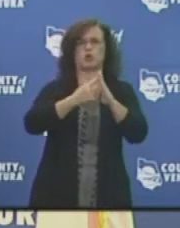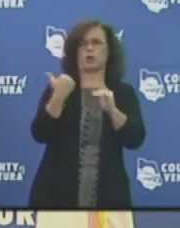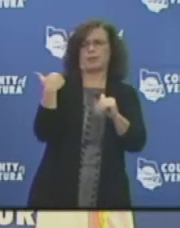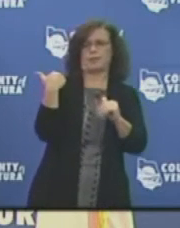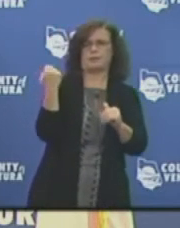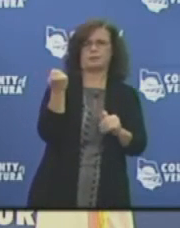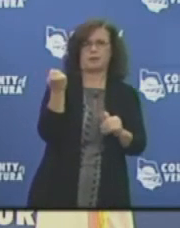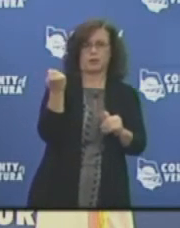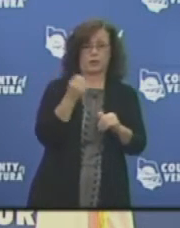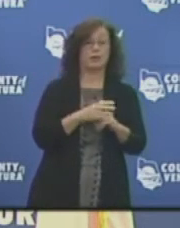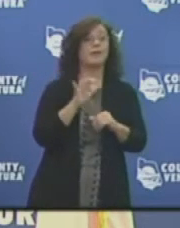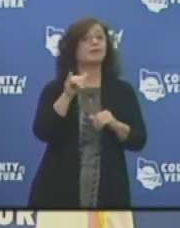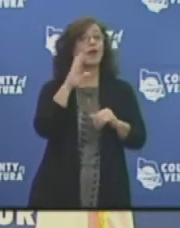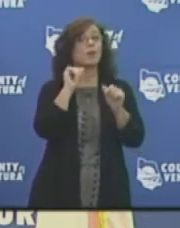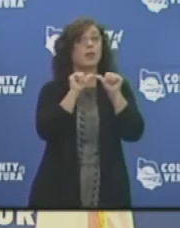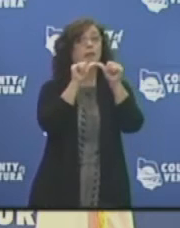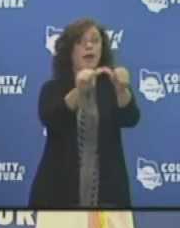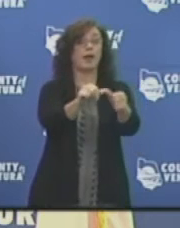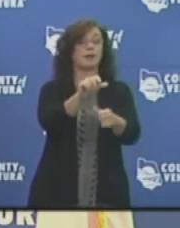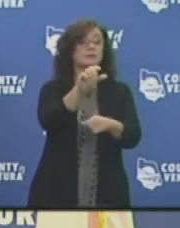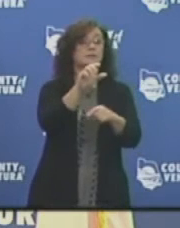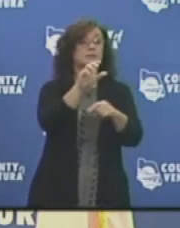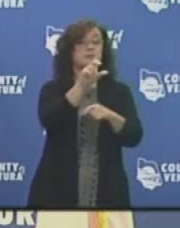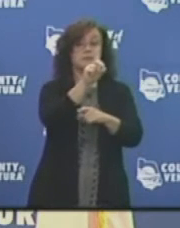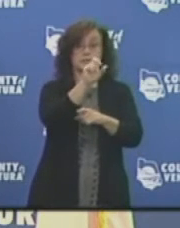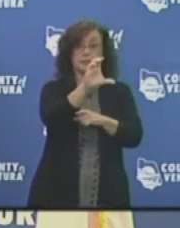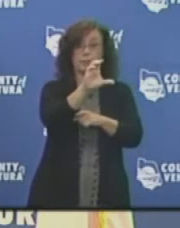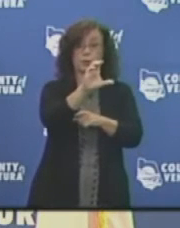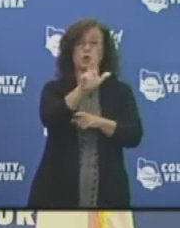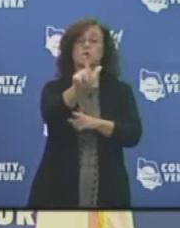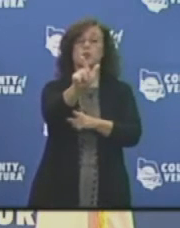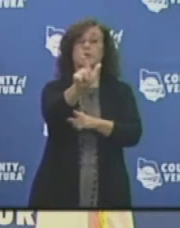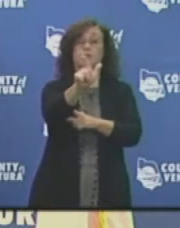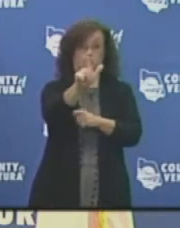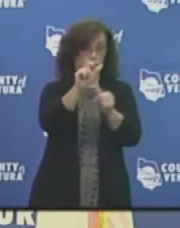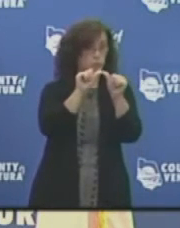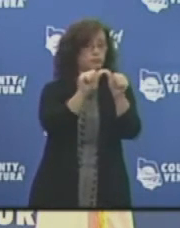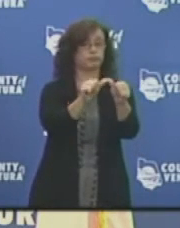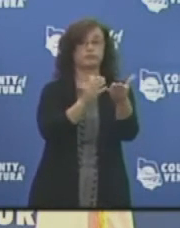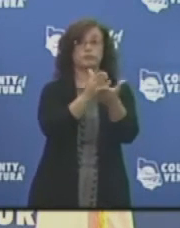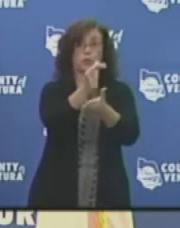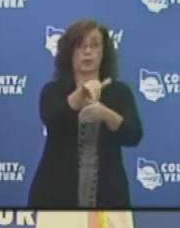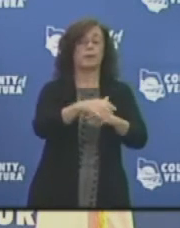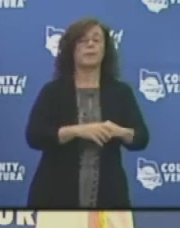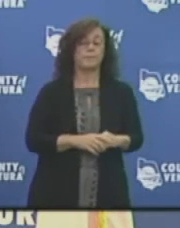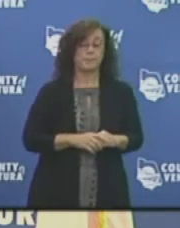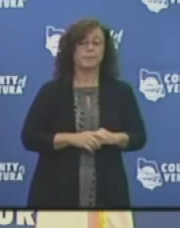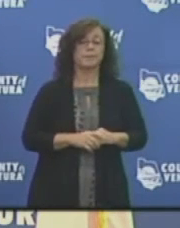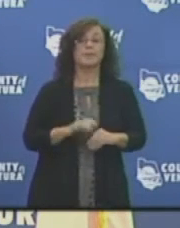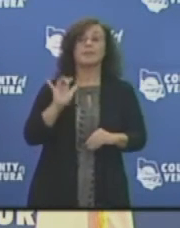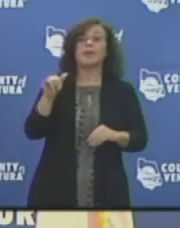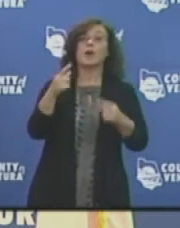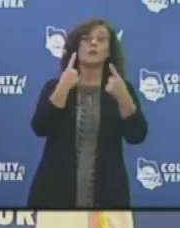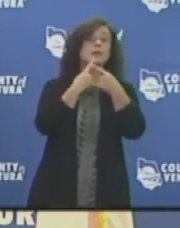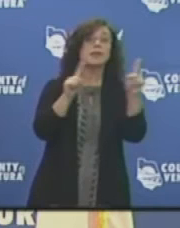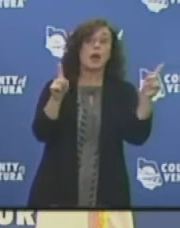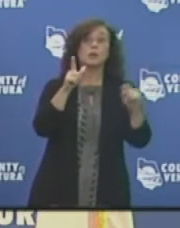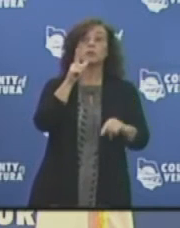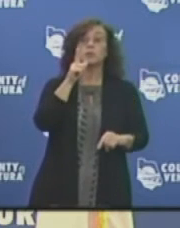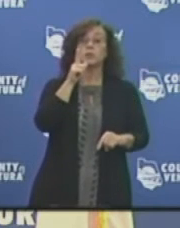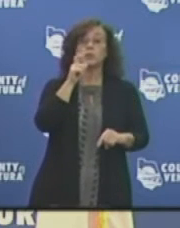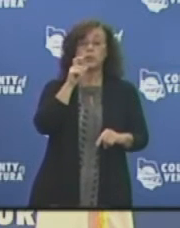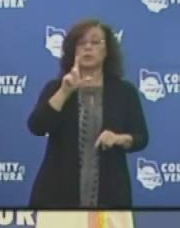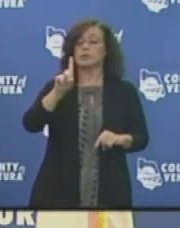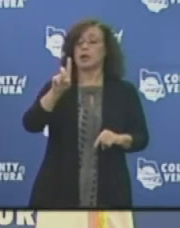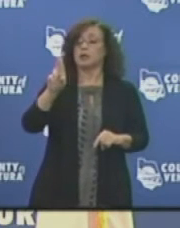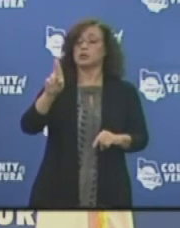until December 21st. This was announced by California's Health and Human Services Director, Dr.